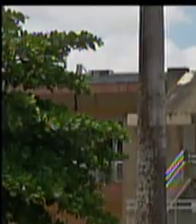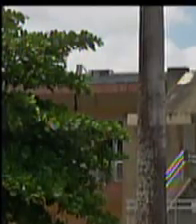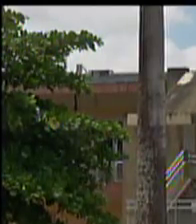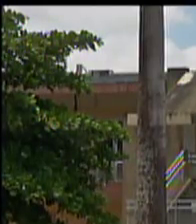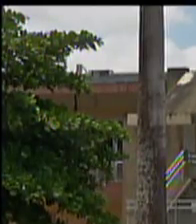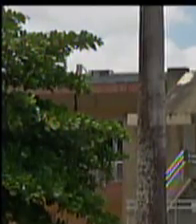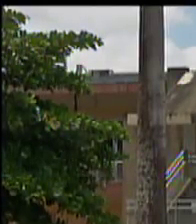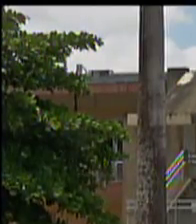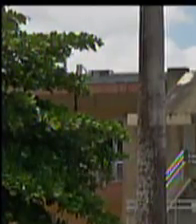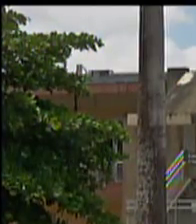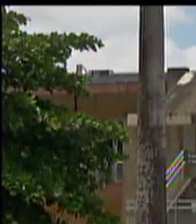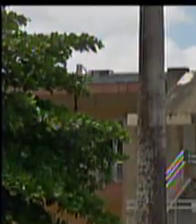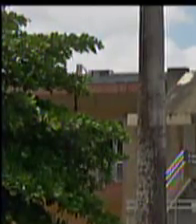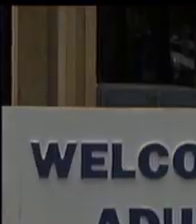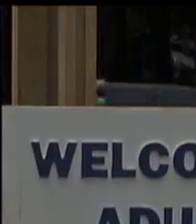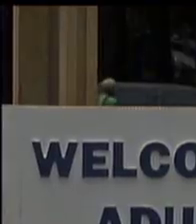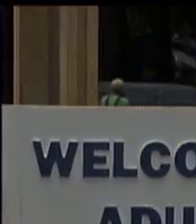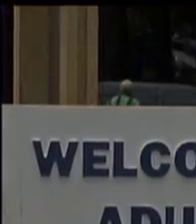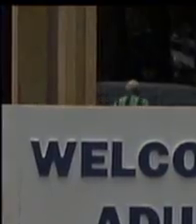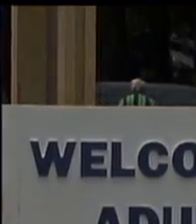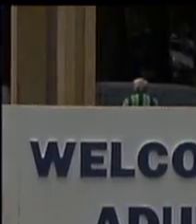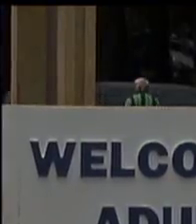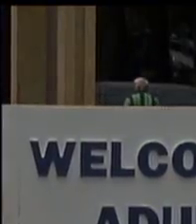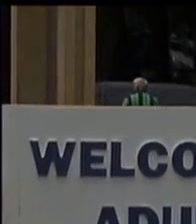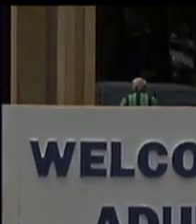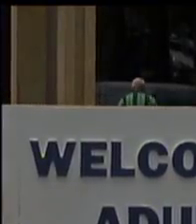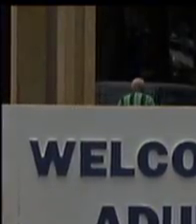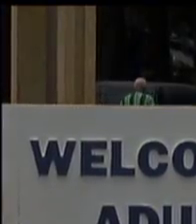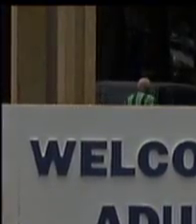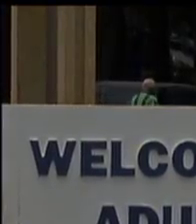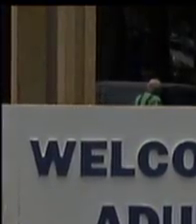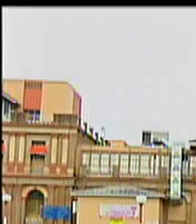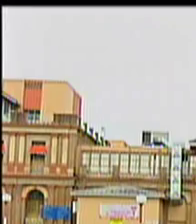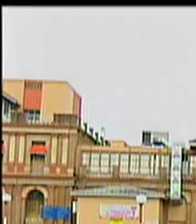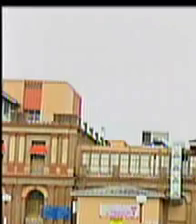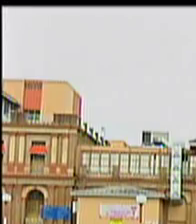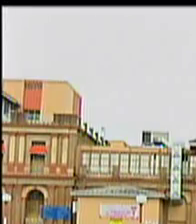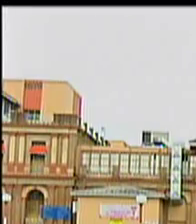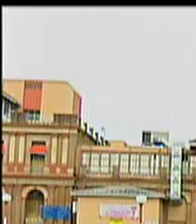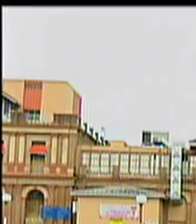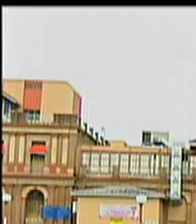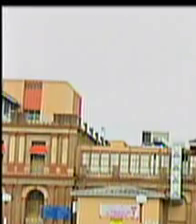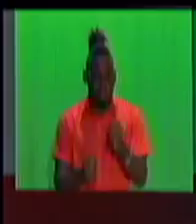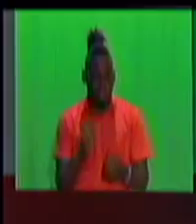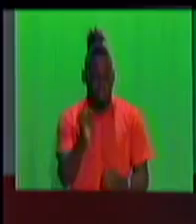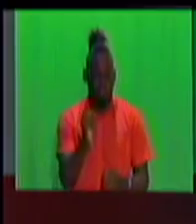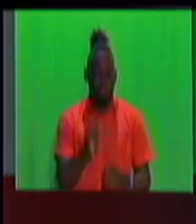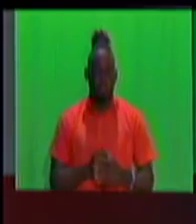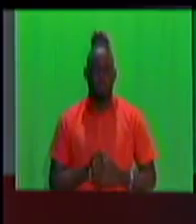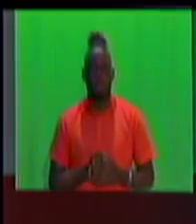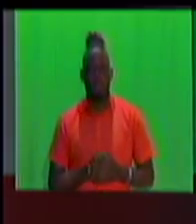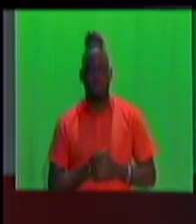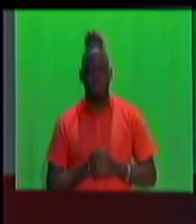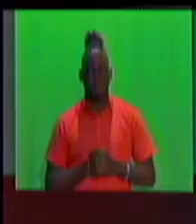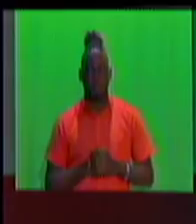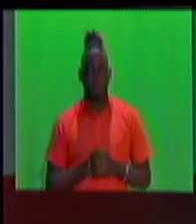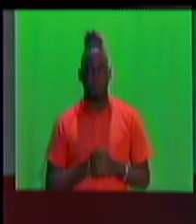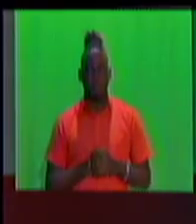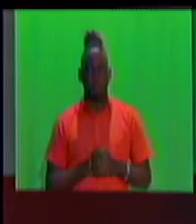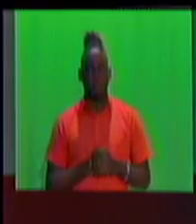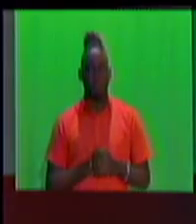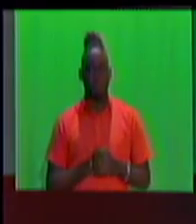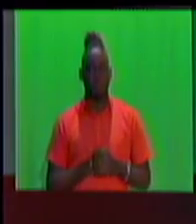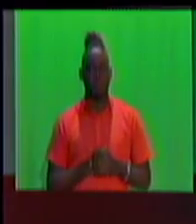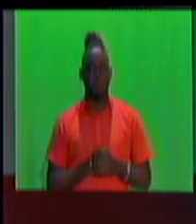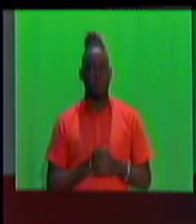and based on information gathered, it also aids in decision-making by officials of the Ministry of Health. Its application